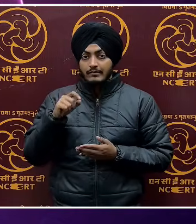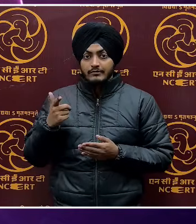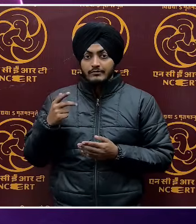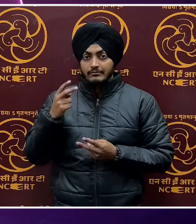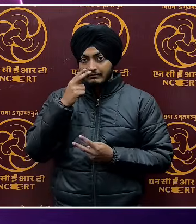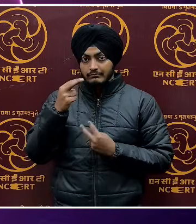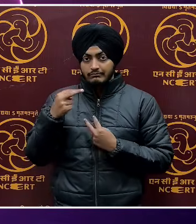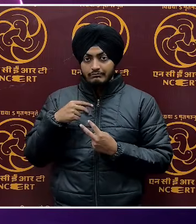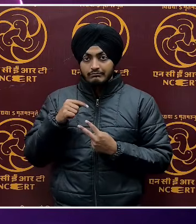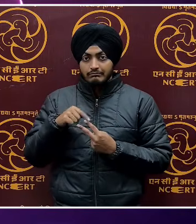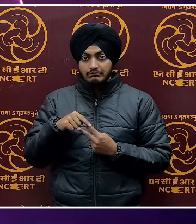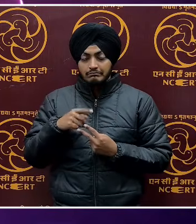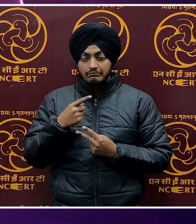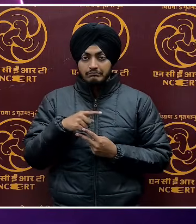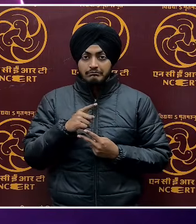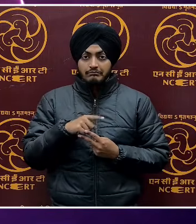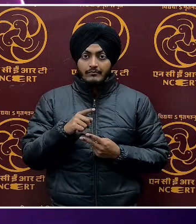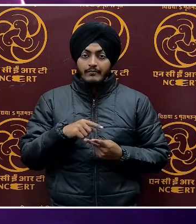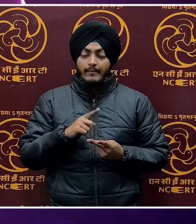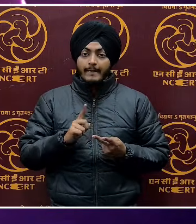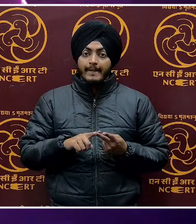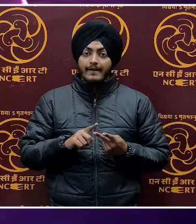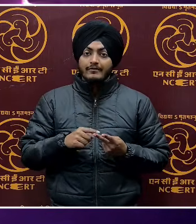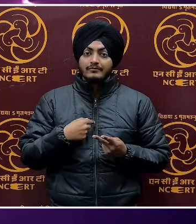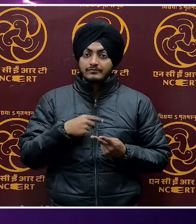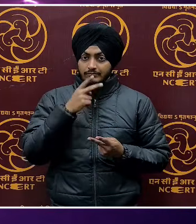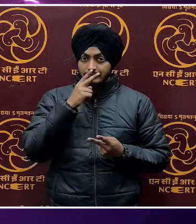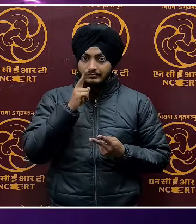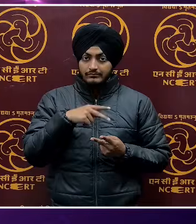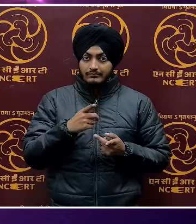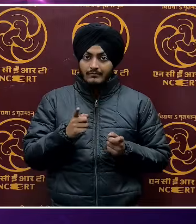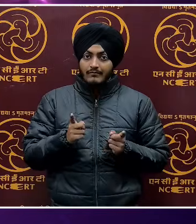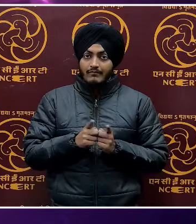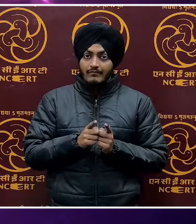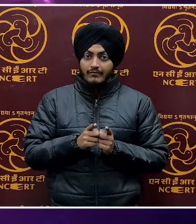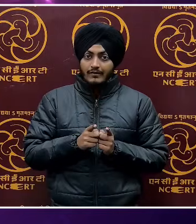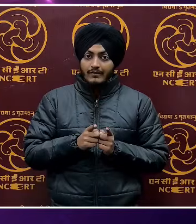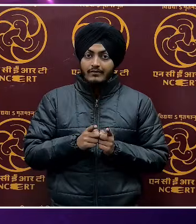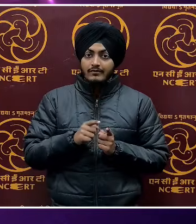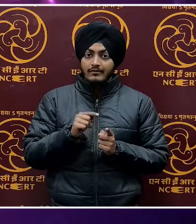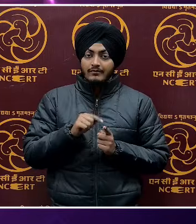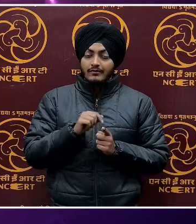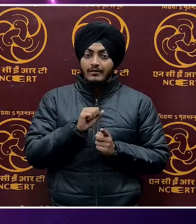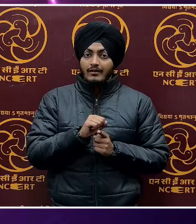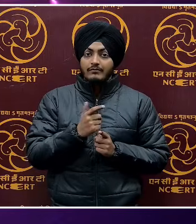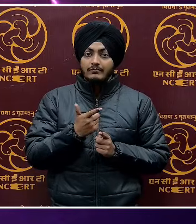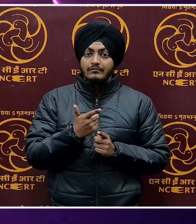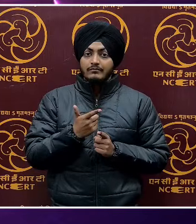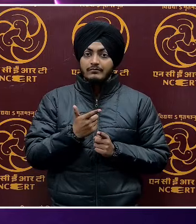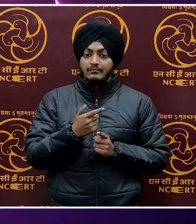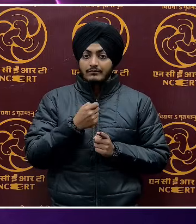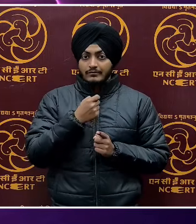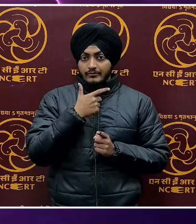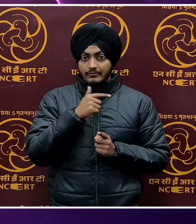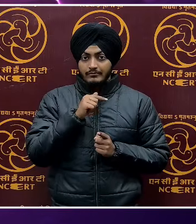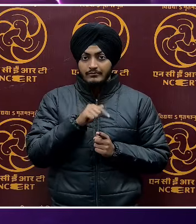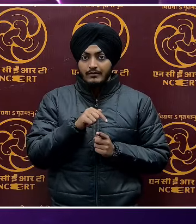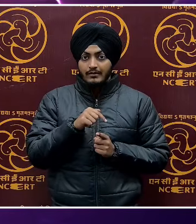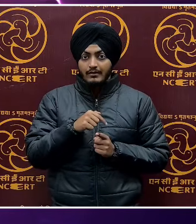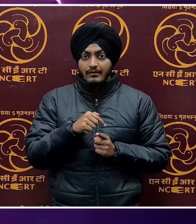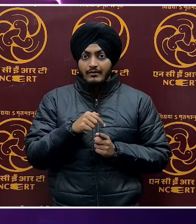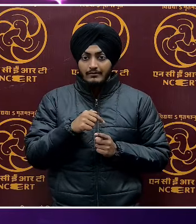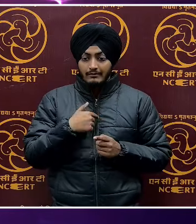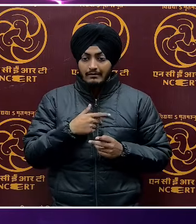Absolutely, very true and very correct. The next thing we can see, little acts of kindness spread smiles. When we are